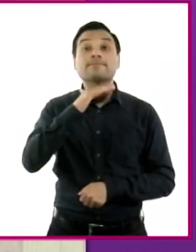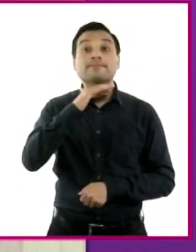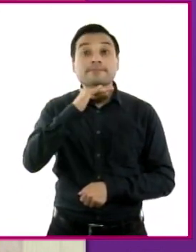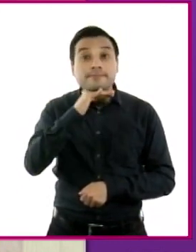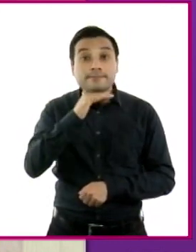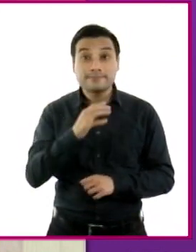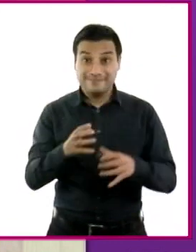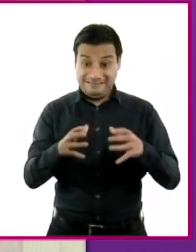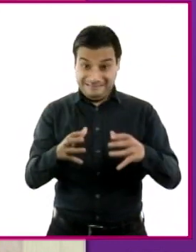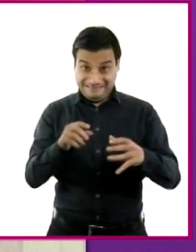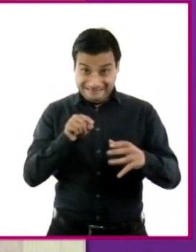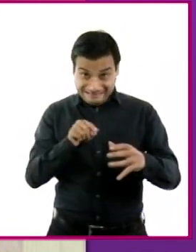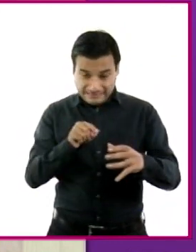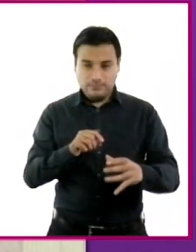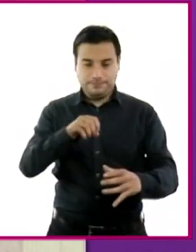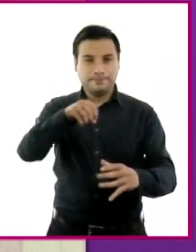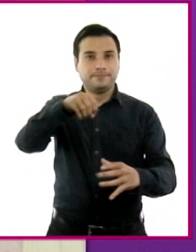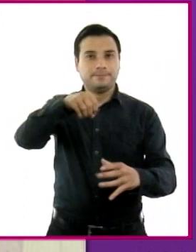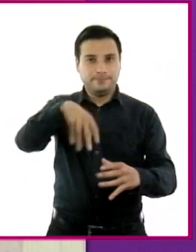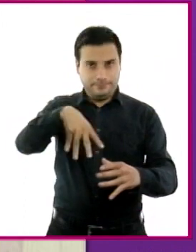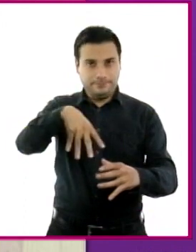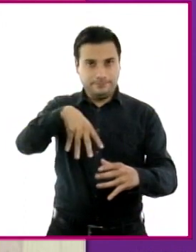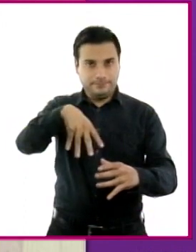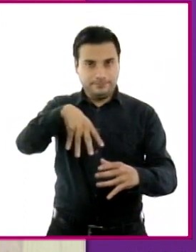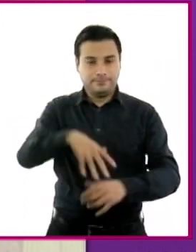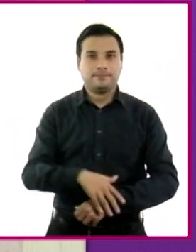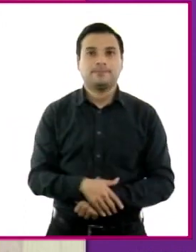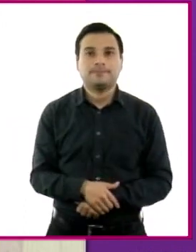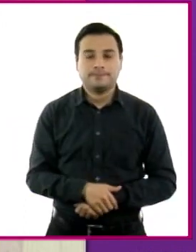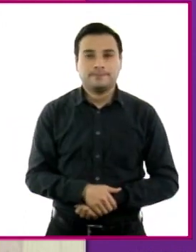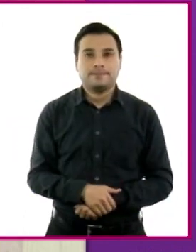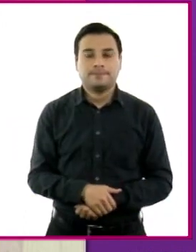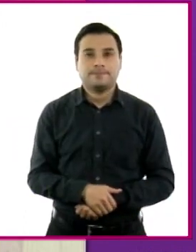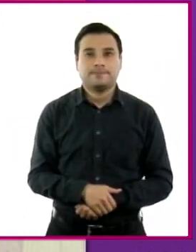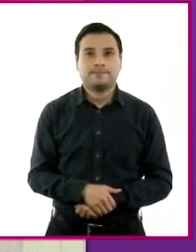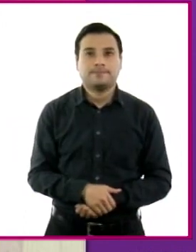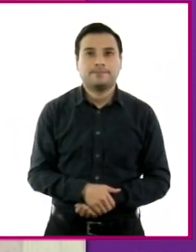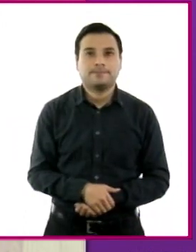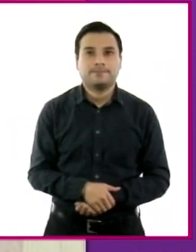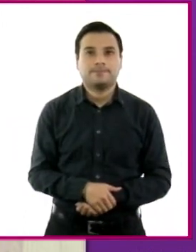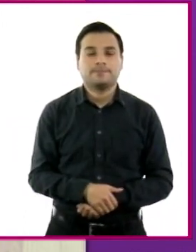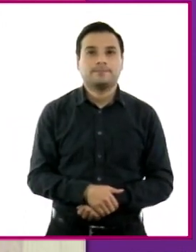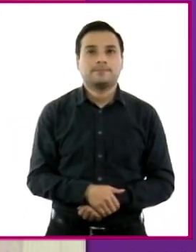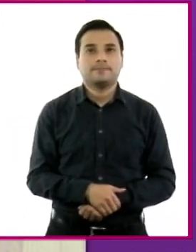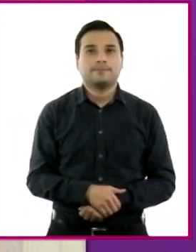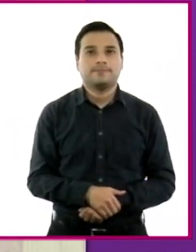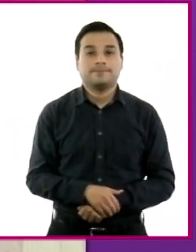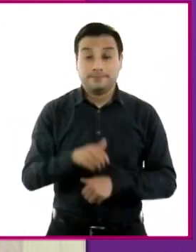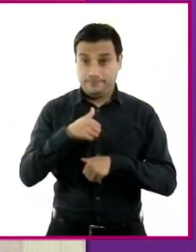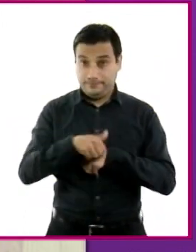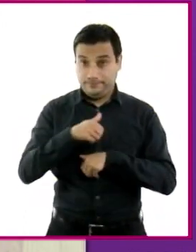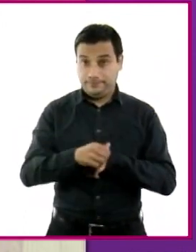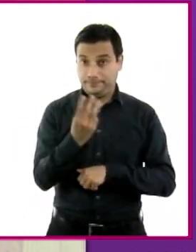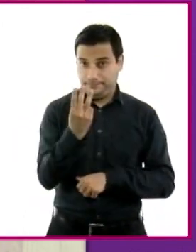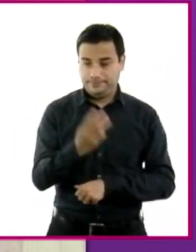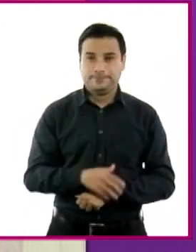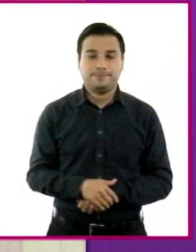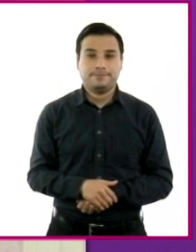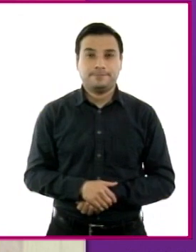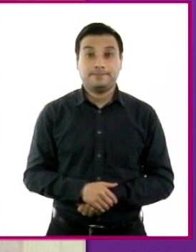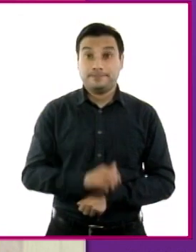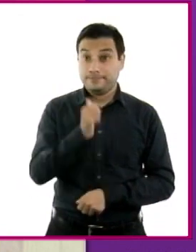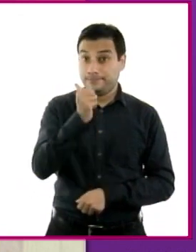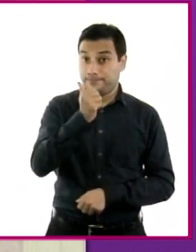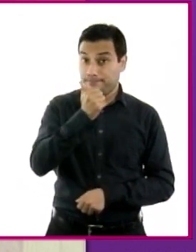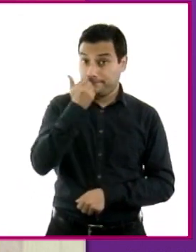wastebasket. Students must throw trash in the wastebasket. 3.